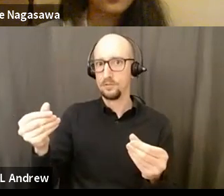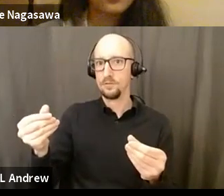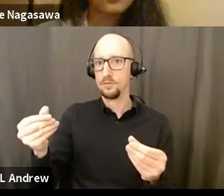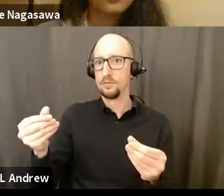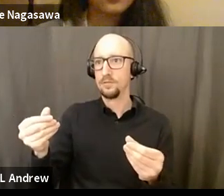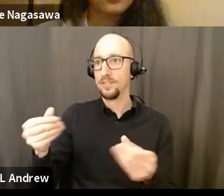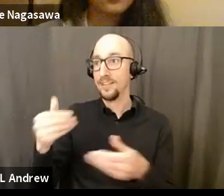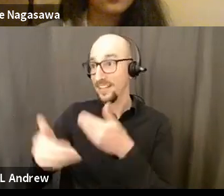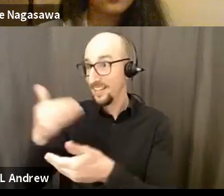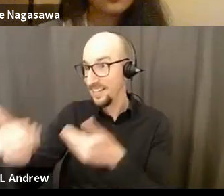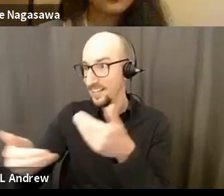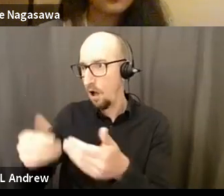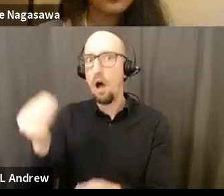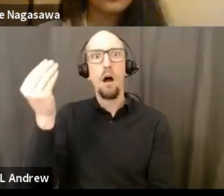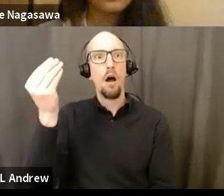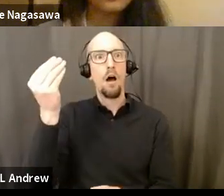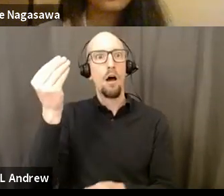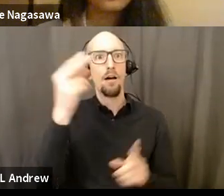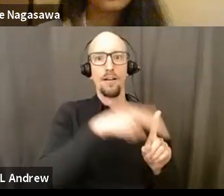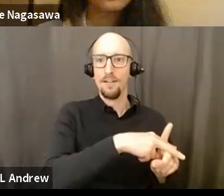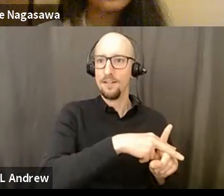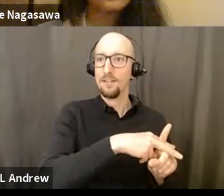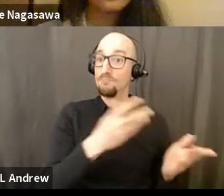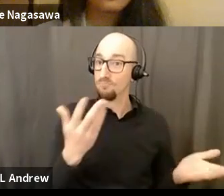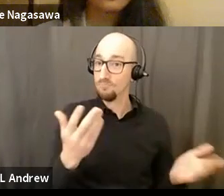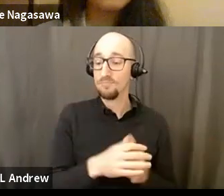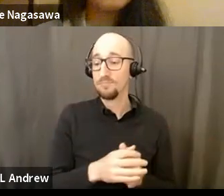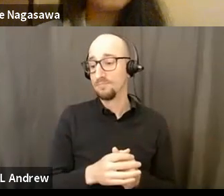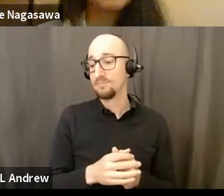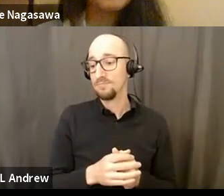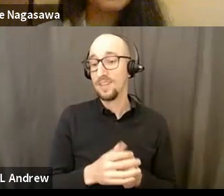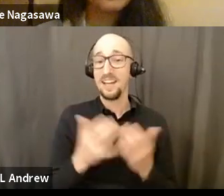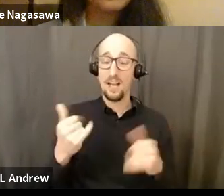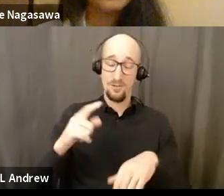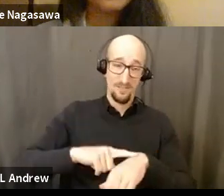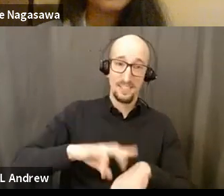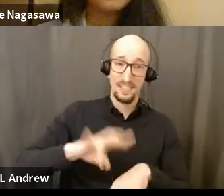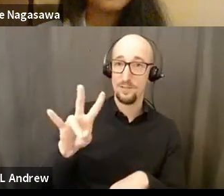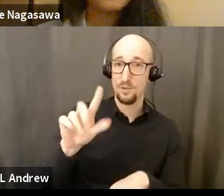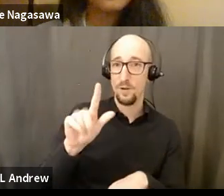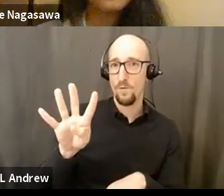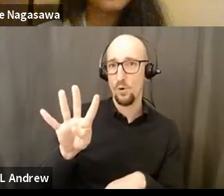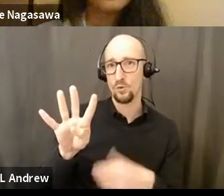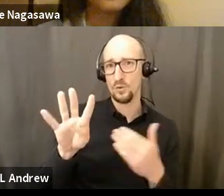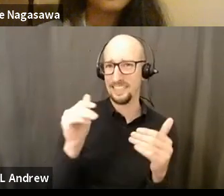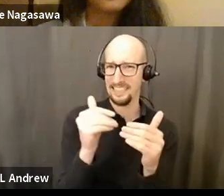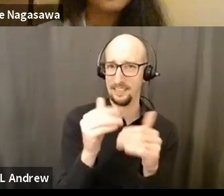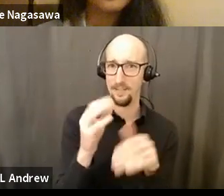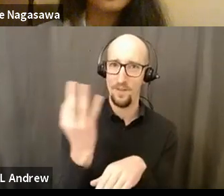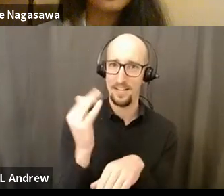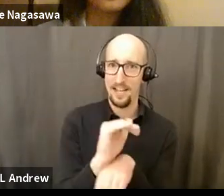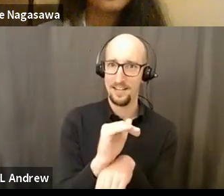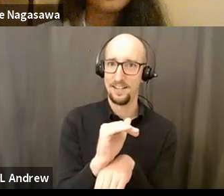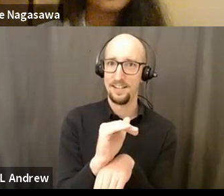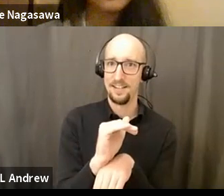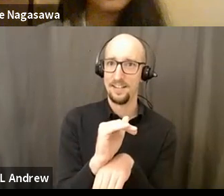But I think it'll be a lot easier, especially at 7:24 p.m. On a for Friday. us to just On